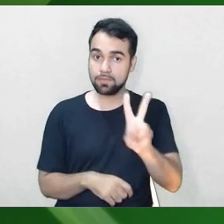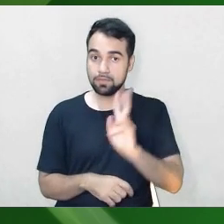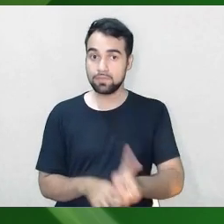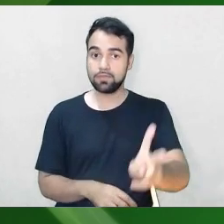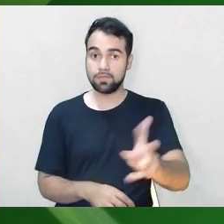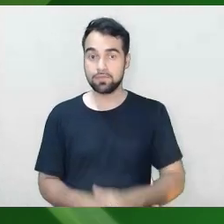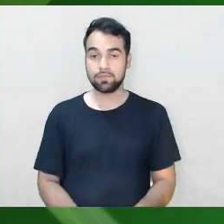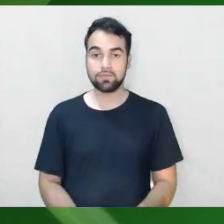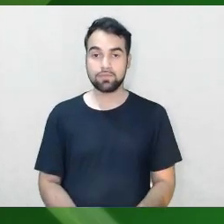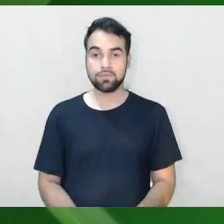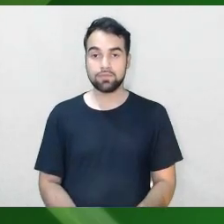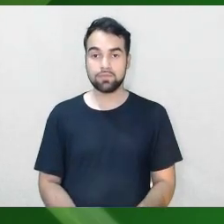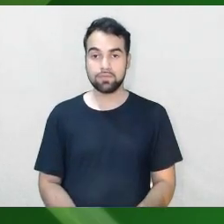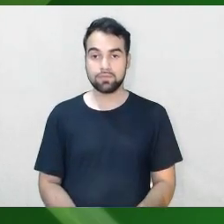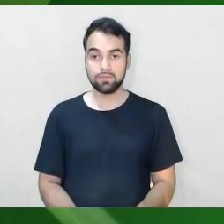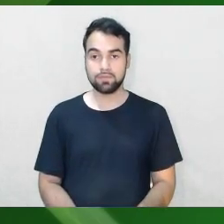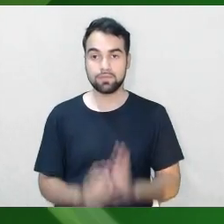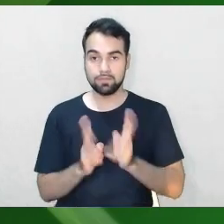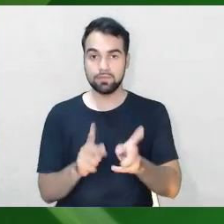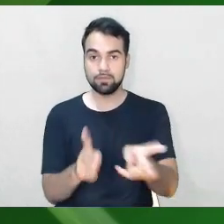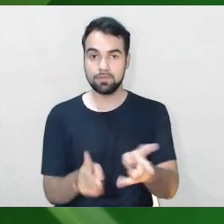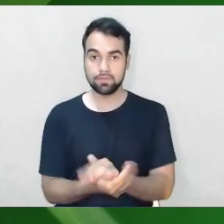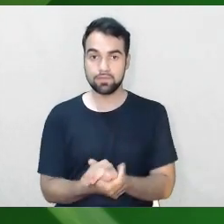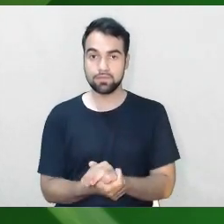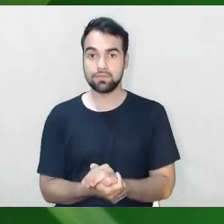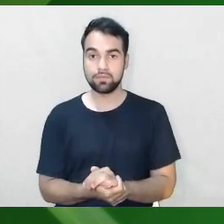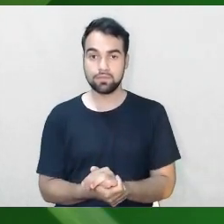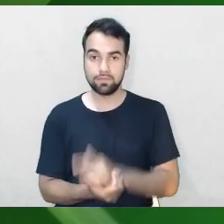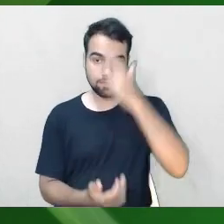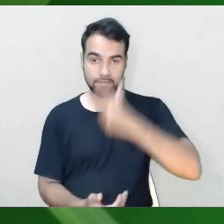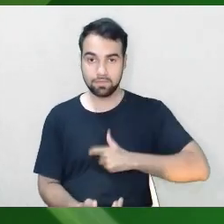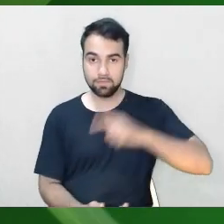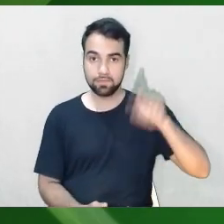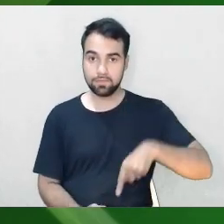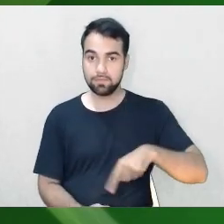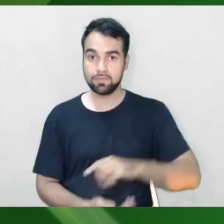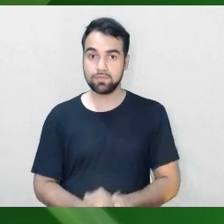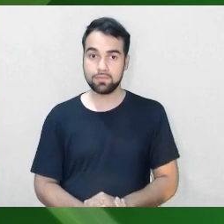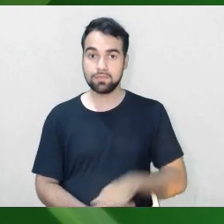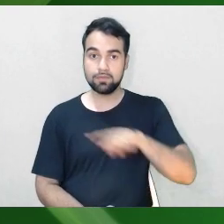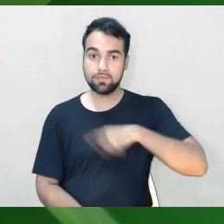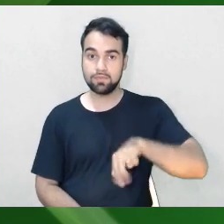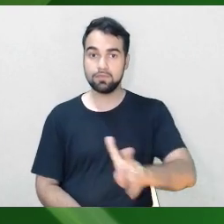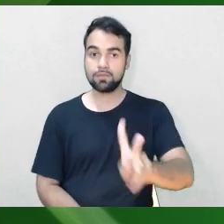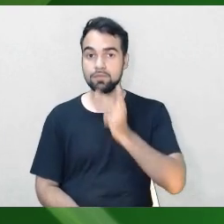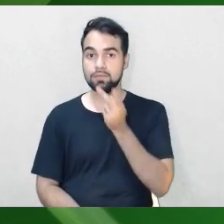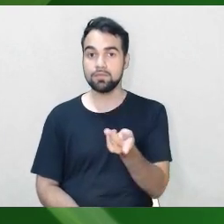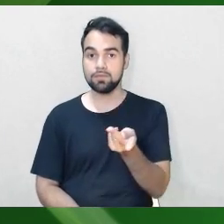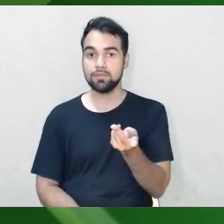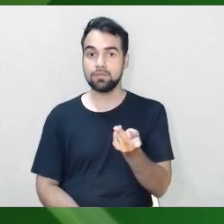pointing to agents, always agents. And that's what